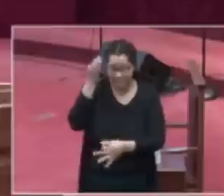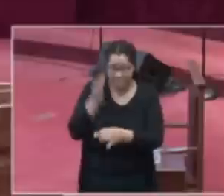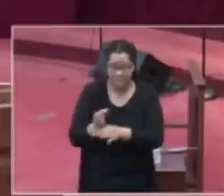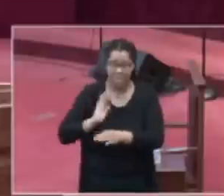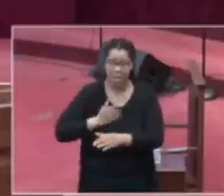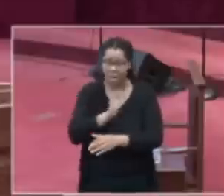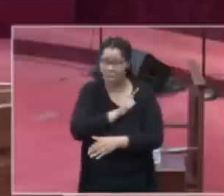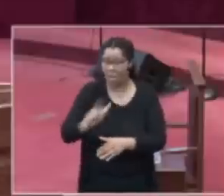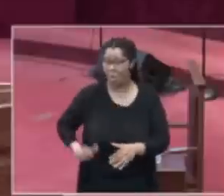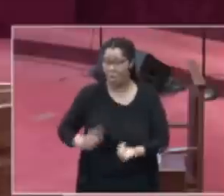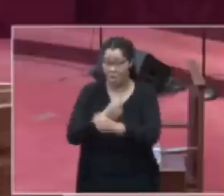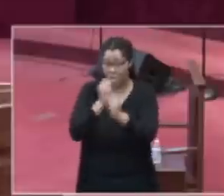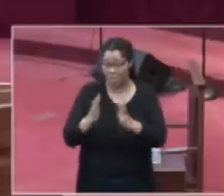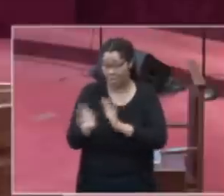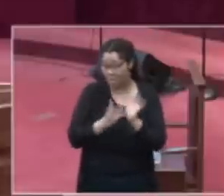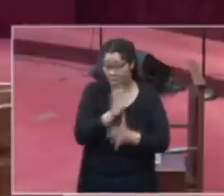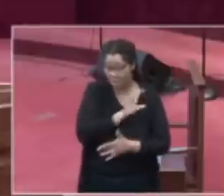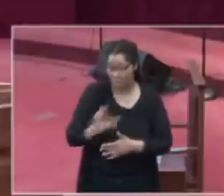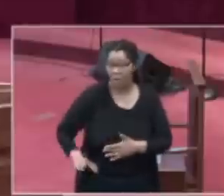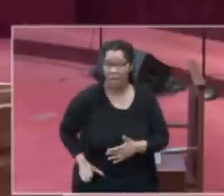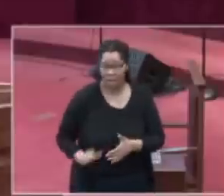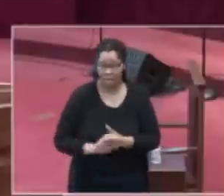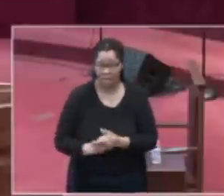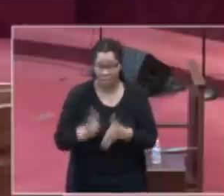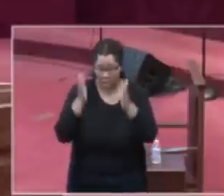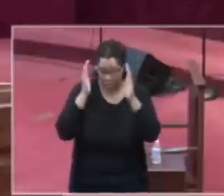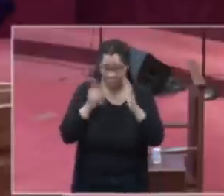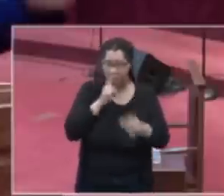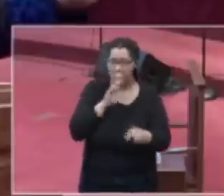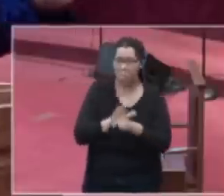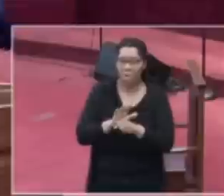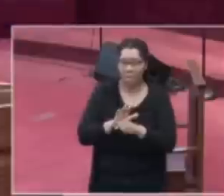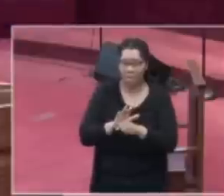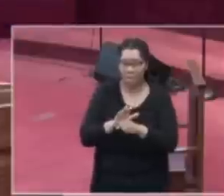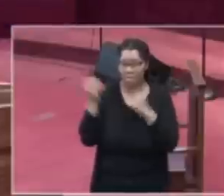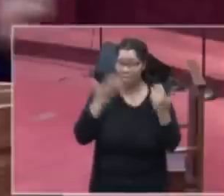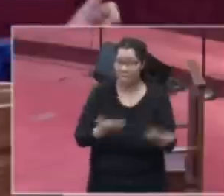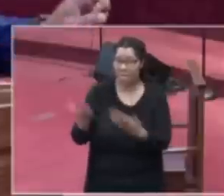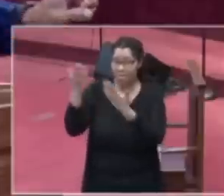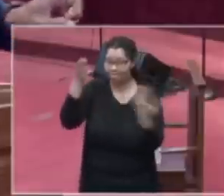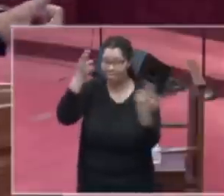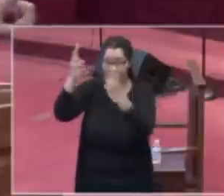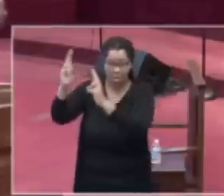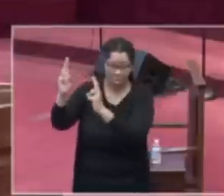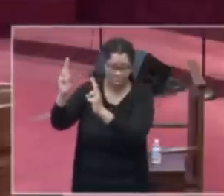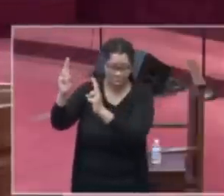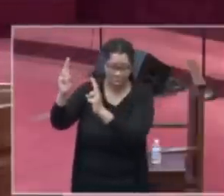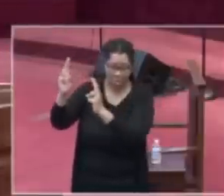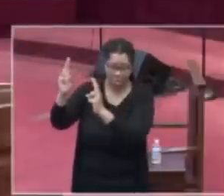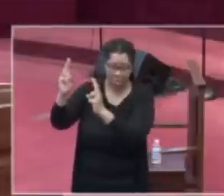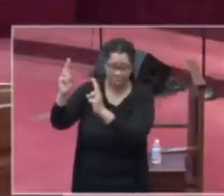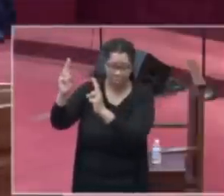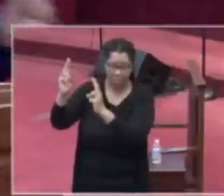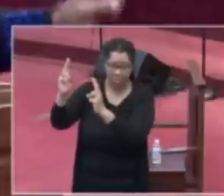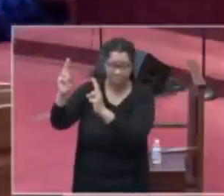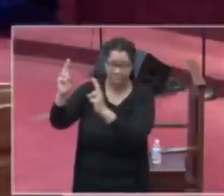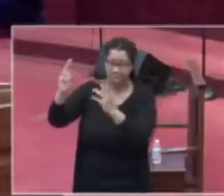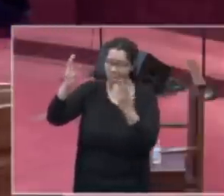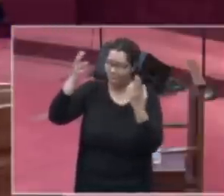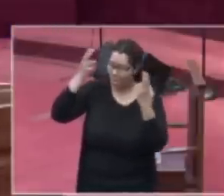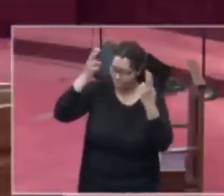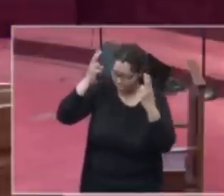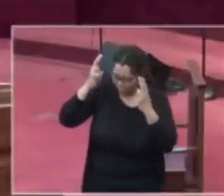of our Lord and Savior Jesus Christ. And then listen to this promise: to him be glory and